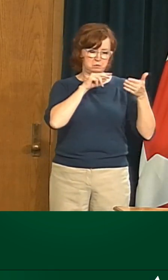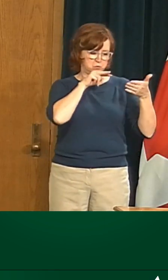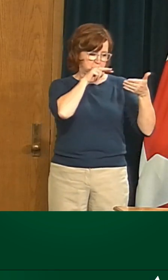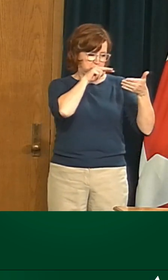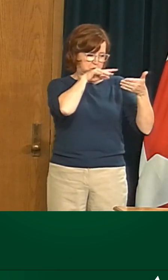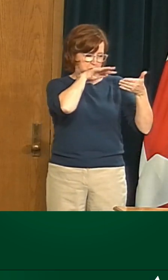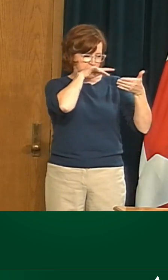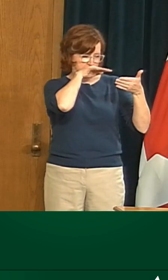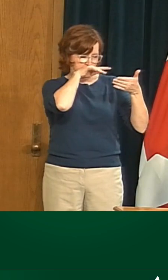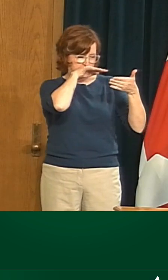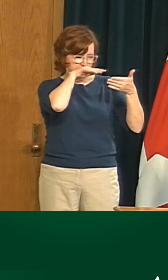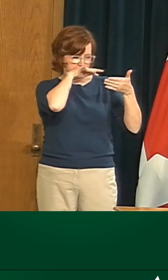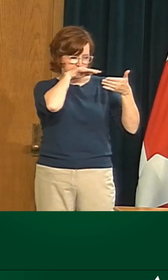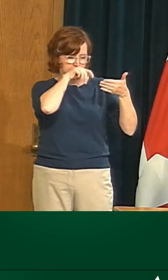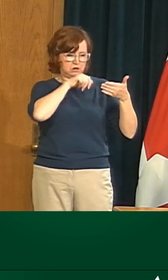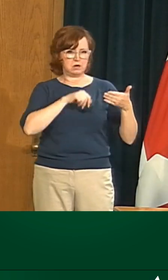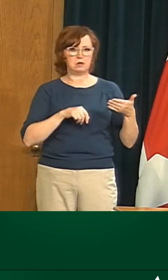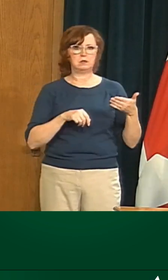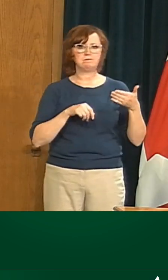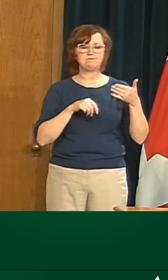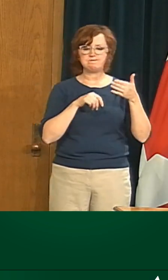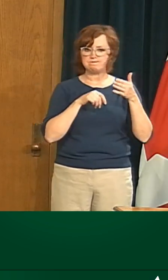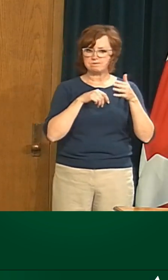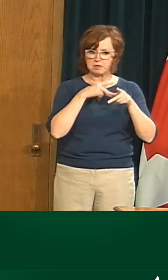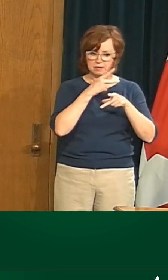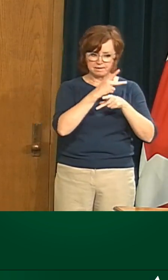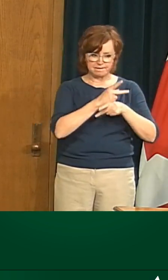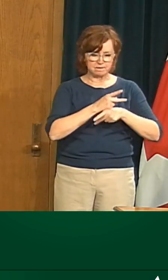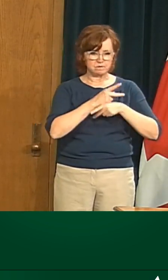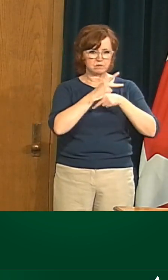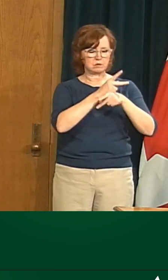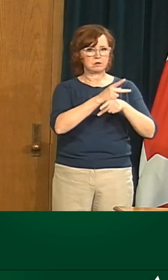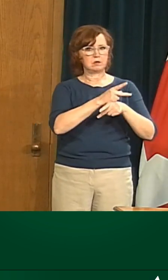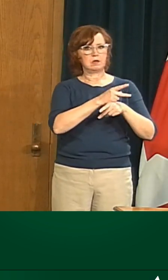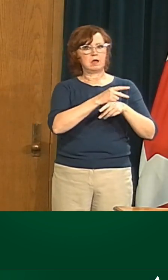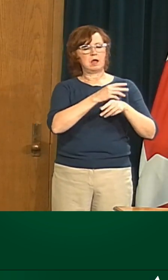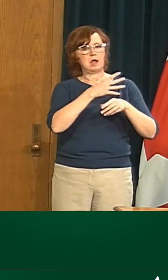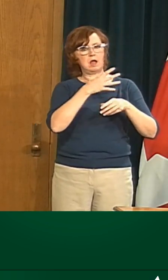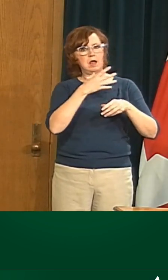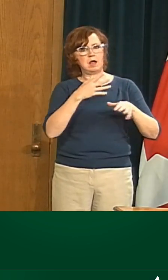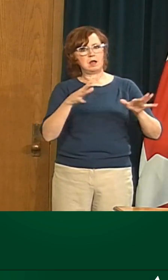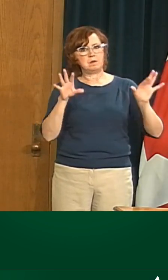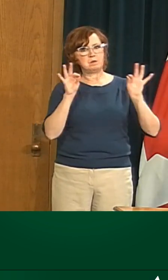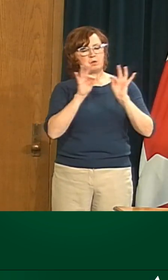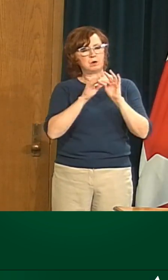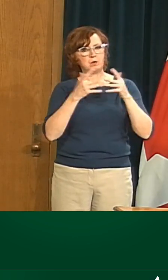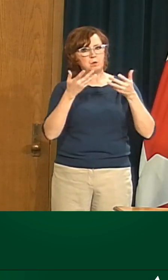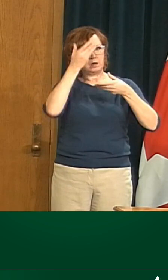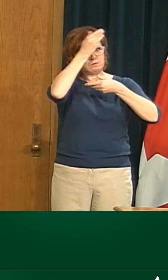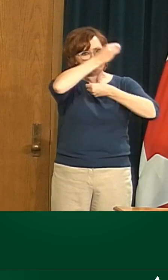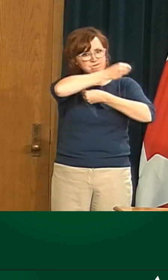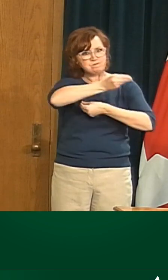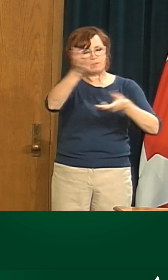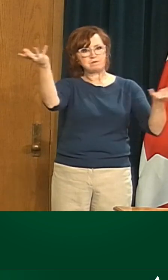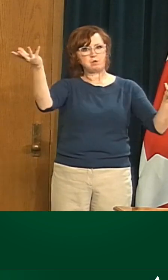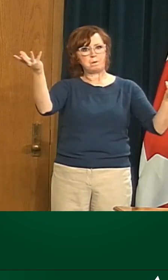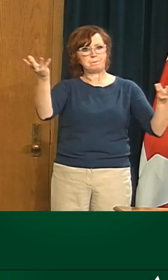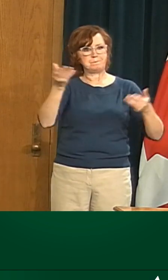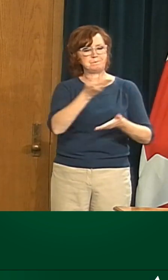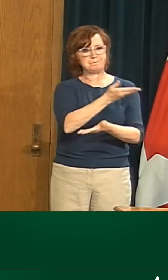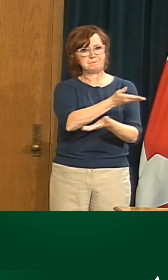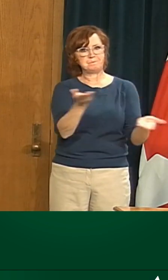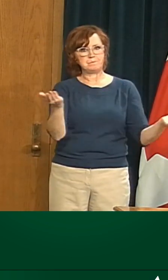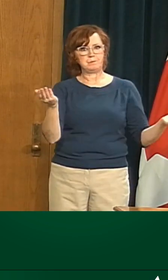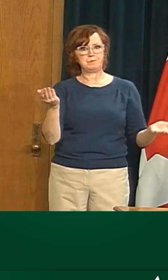forward, and continue to communicate in a very public and transparent way what we are seeing, what are some of the reasons for that, and how we